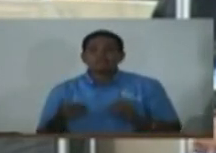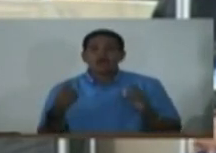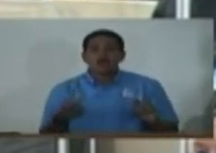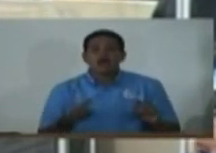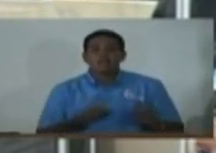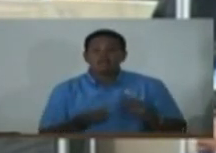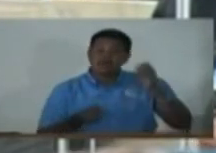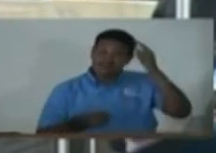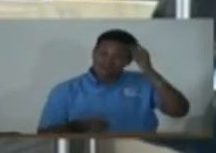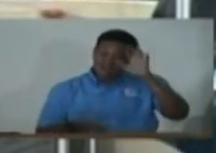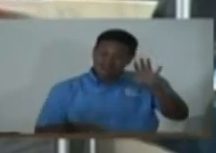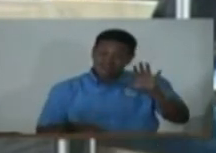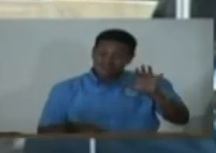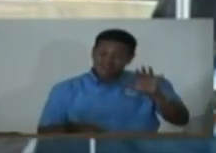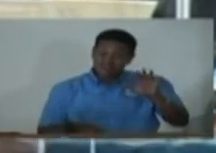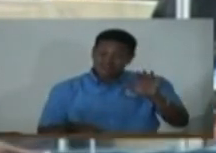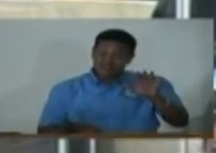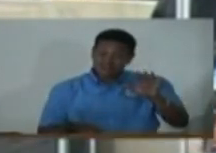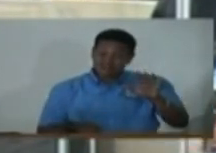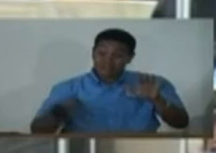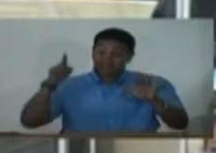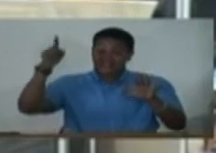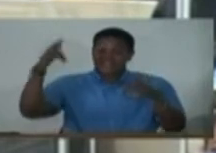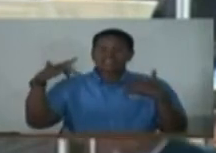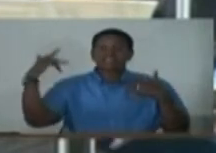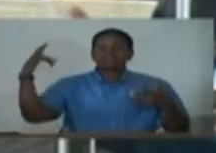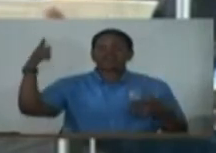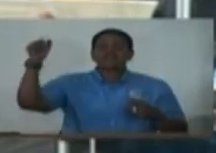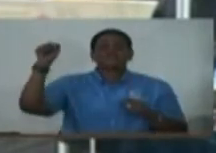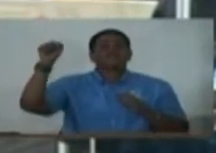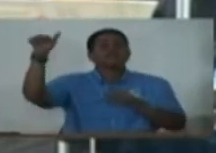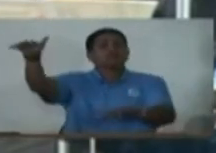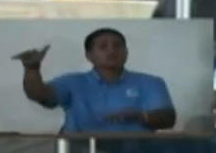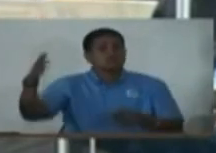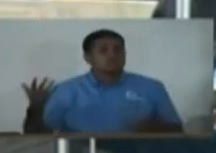But a certain event can keep.